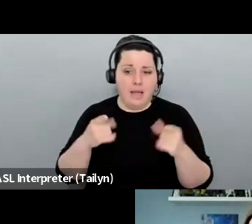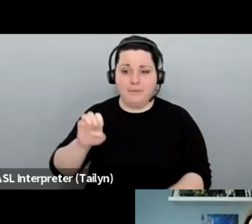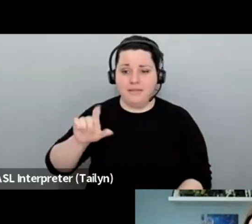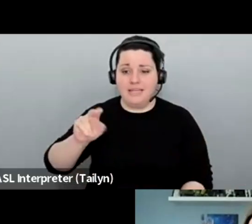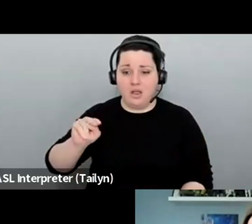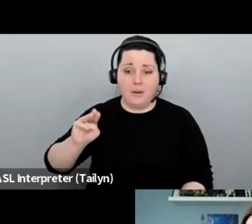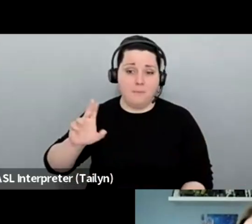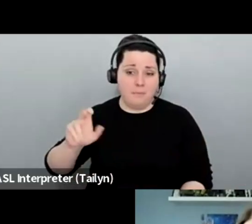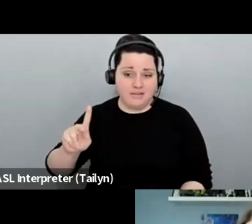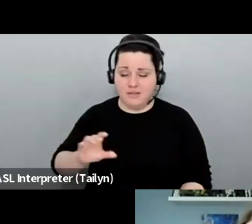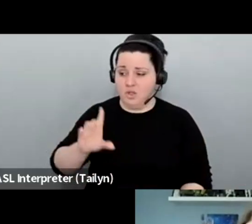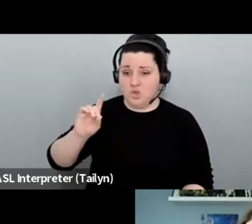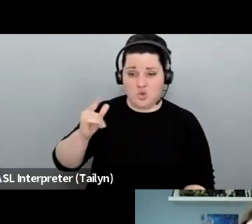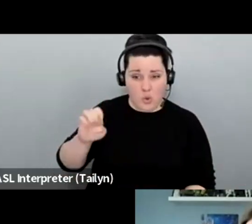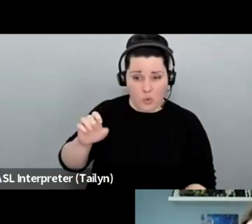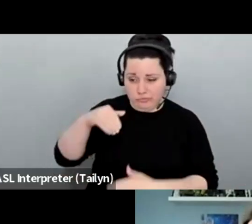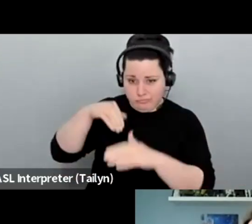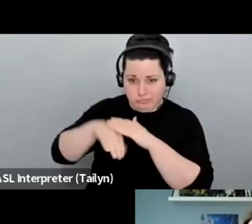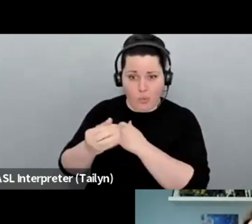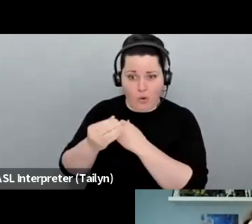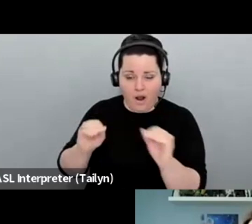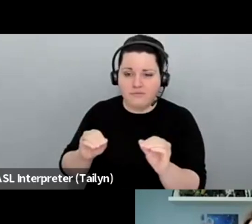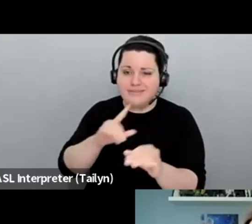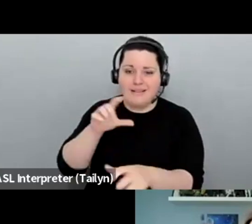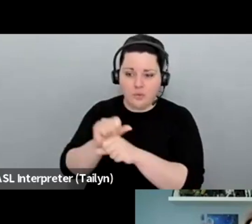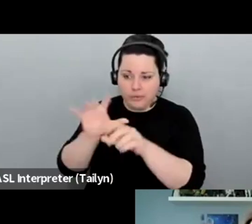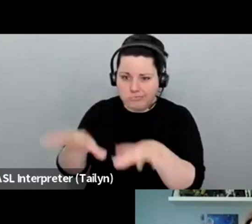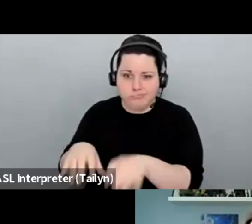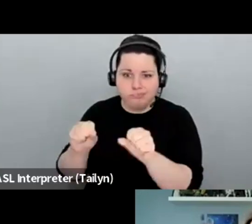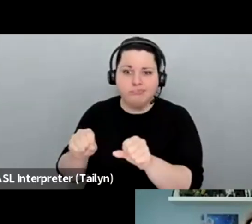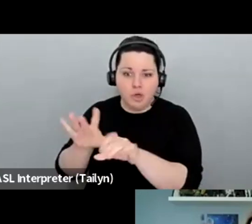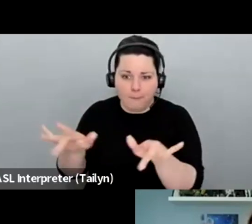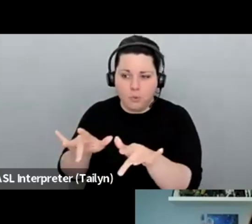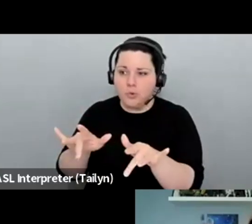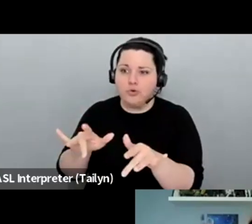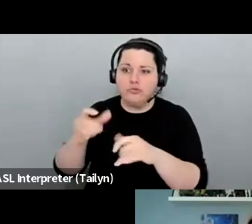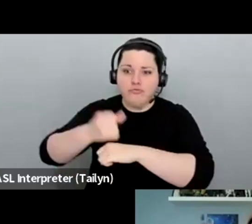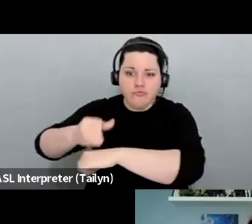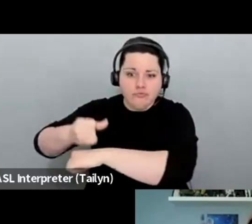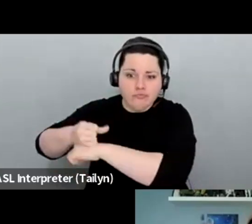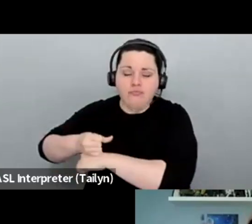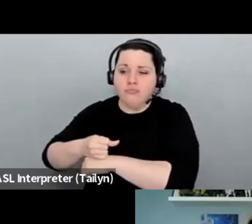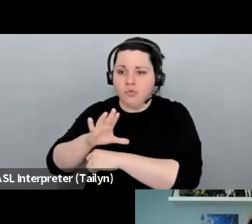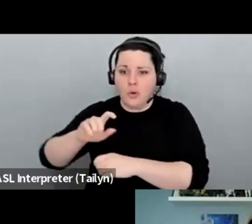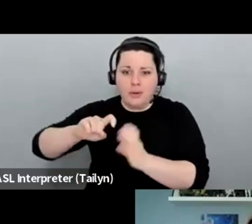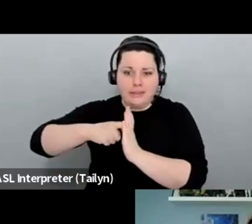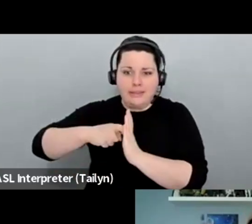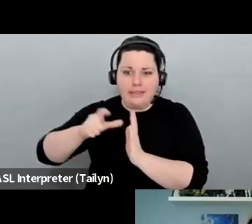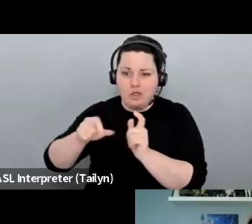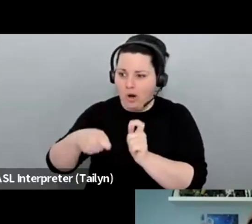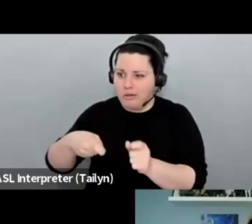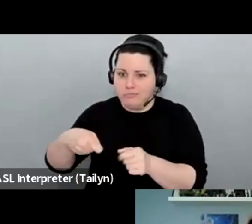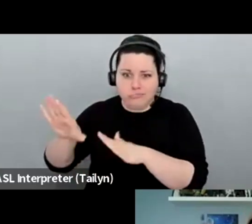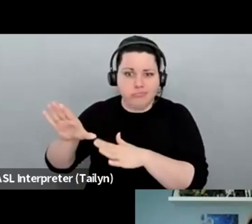and Doge come into your office and literally take over the computers and shut things down and take away your key card and escort